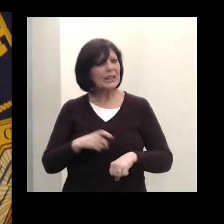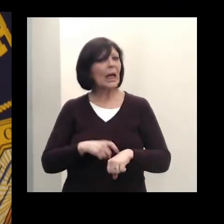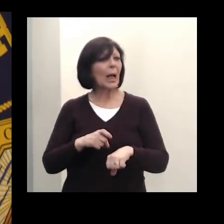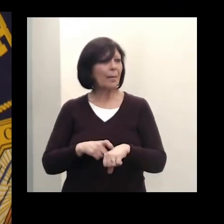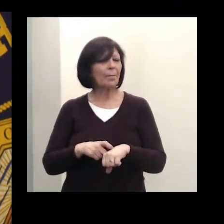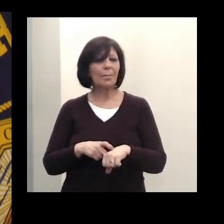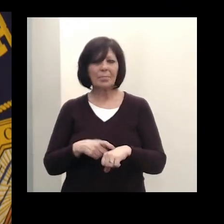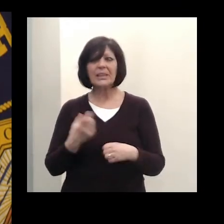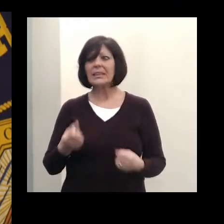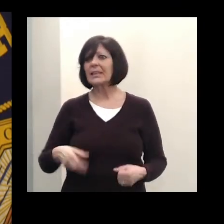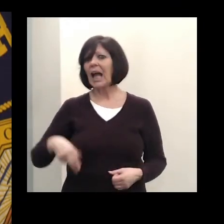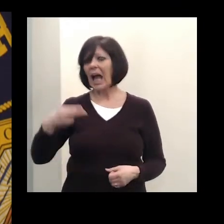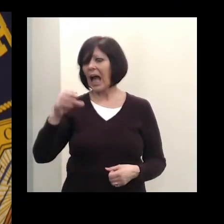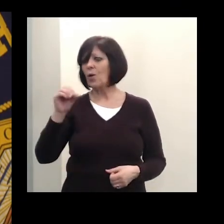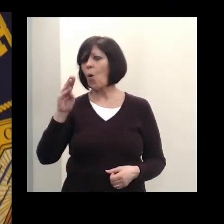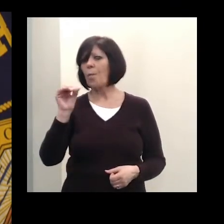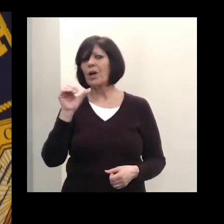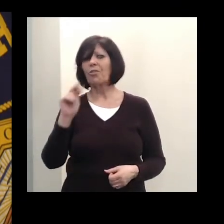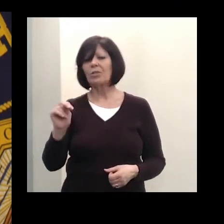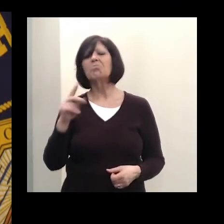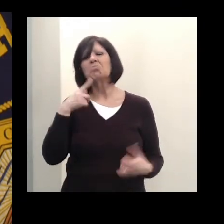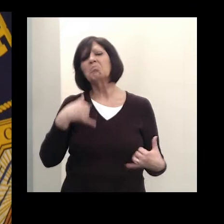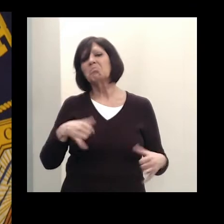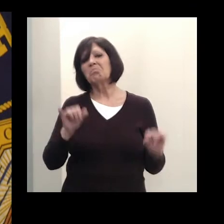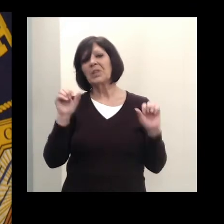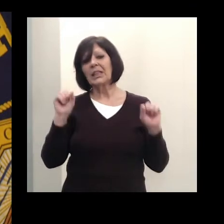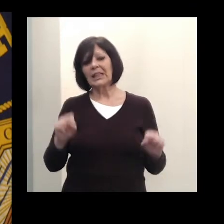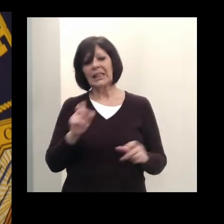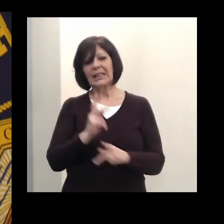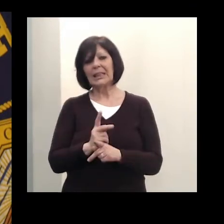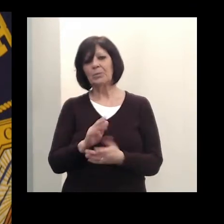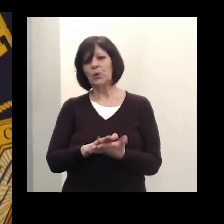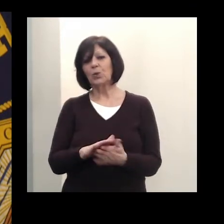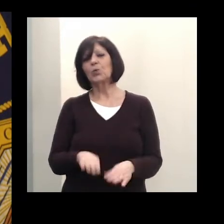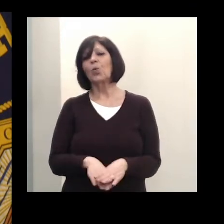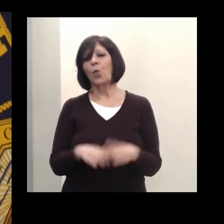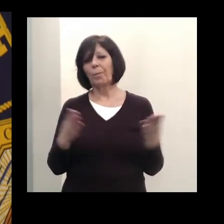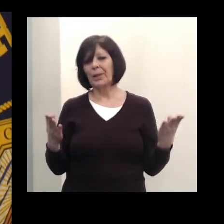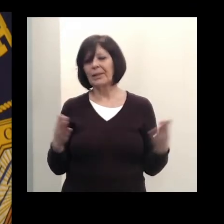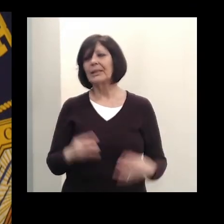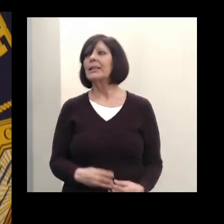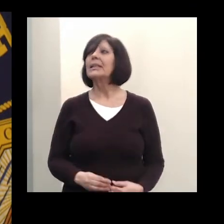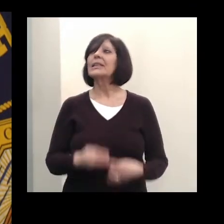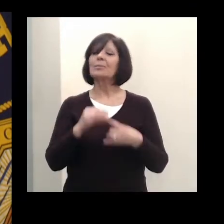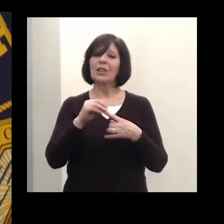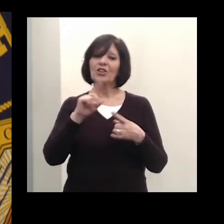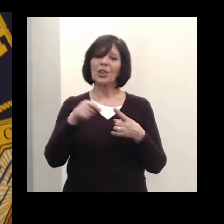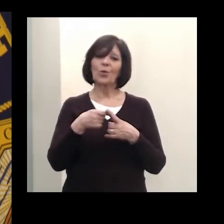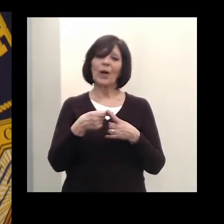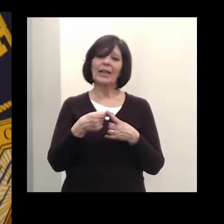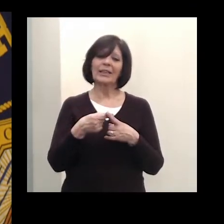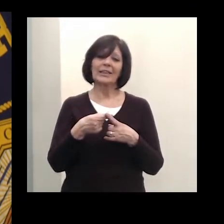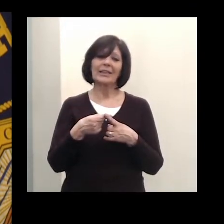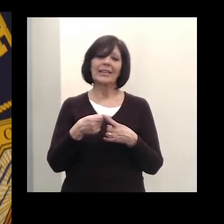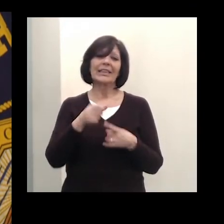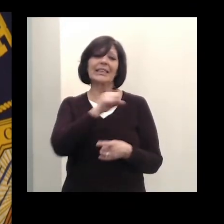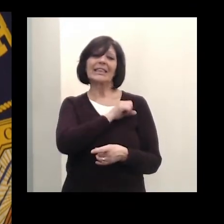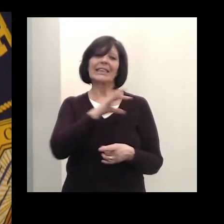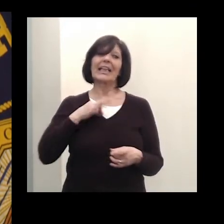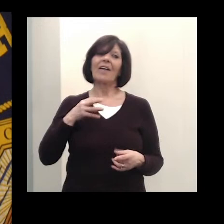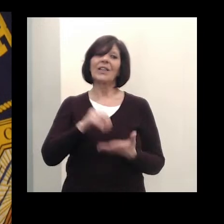cases, we'll be able to keep schools open, especially when students and staff get vaccinated.